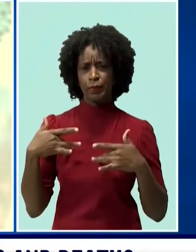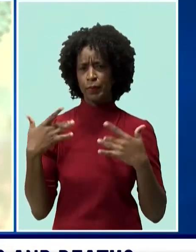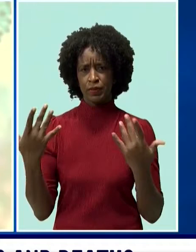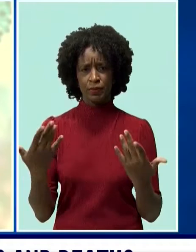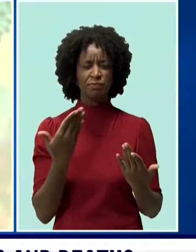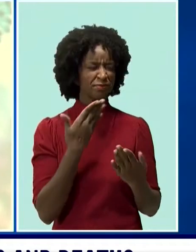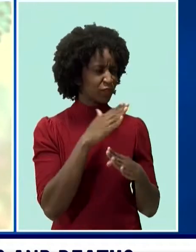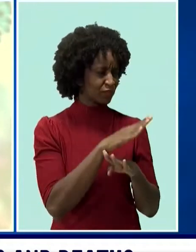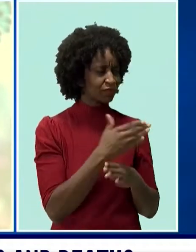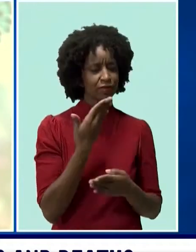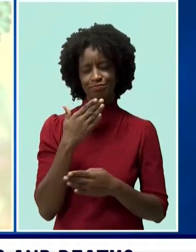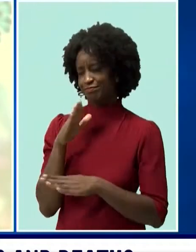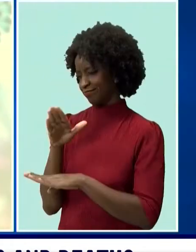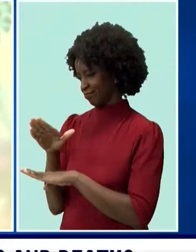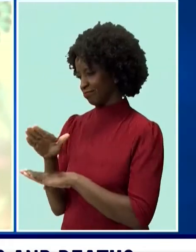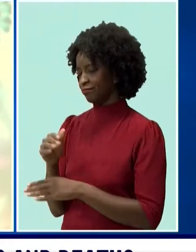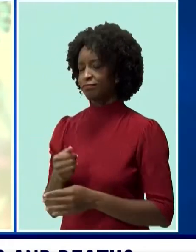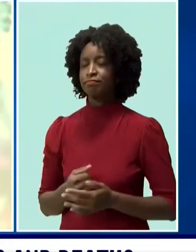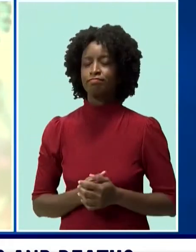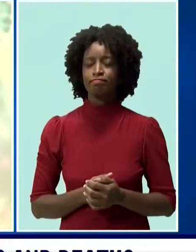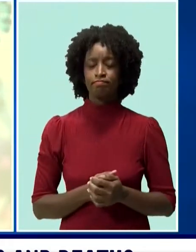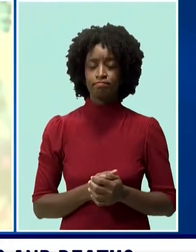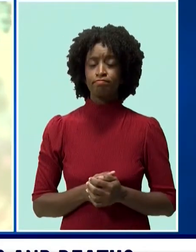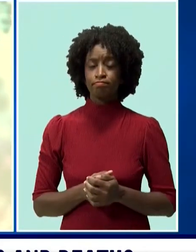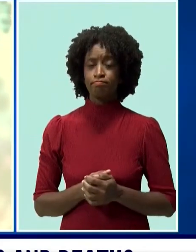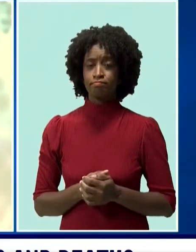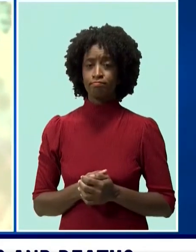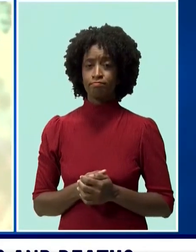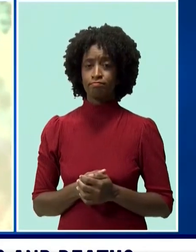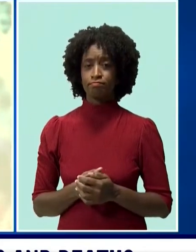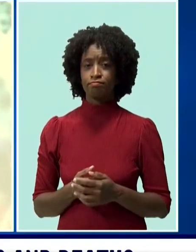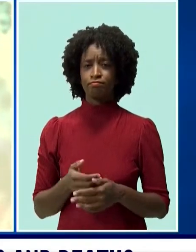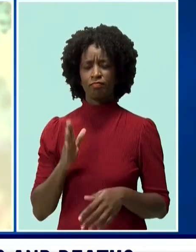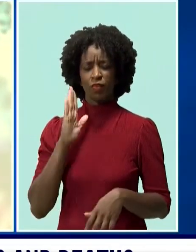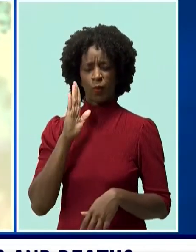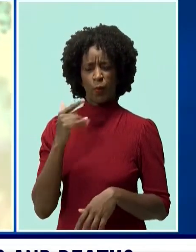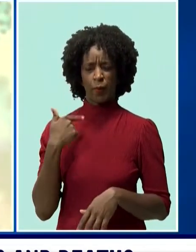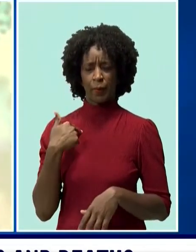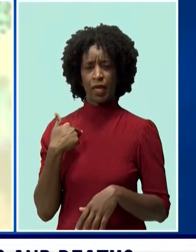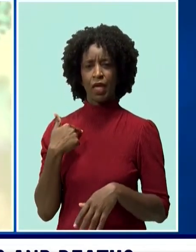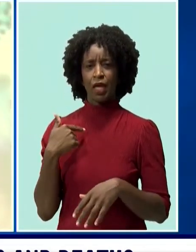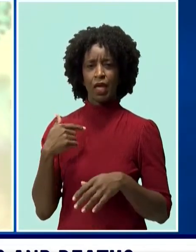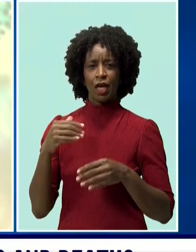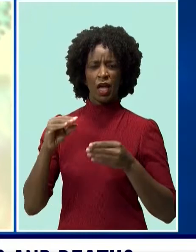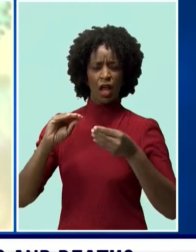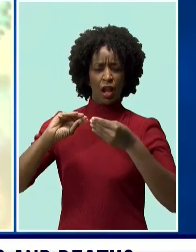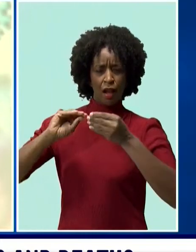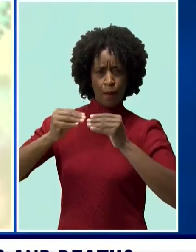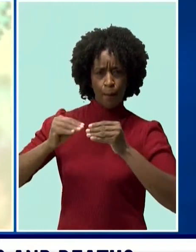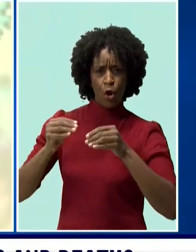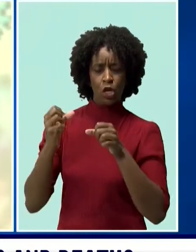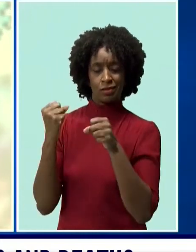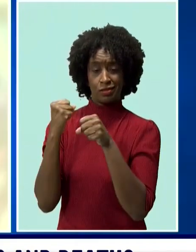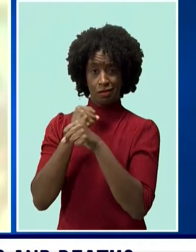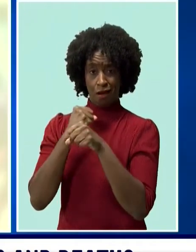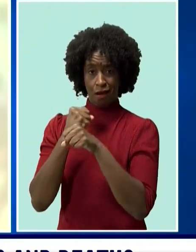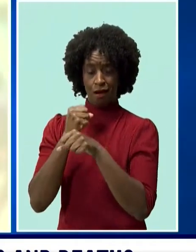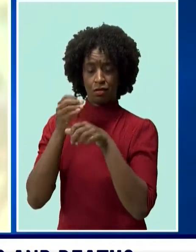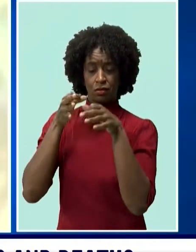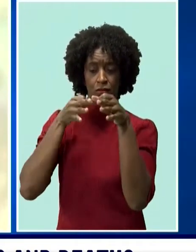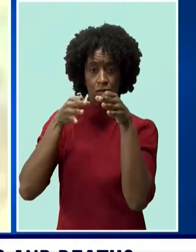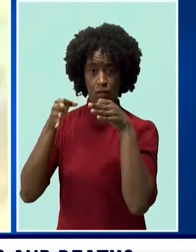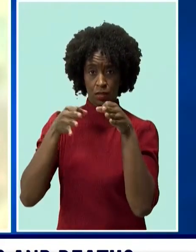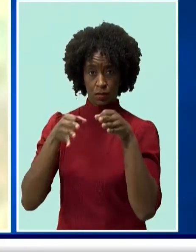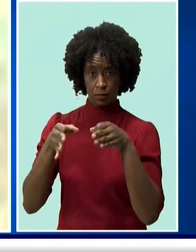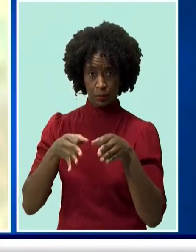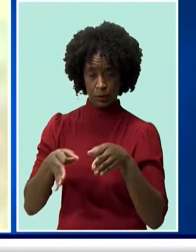Lisa. Thanks. So what I'm going to do is use the stats and numbers to show exactly how the pandemic is unfolding with this new surge we are